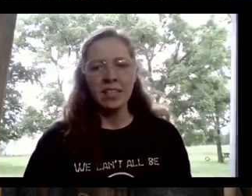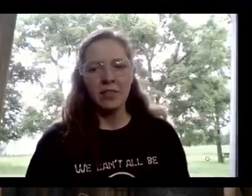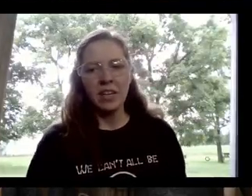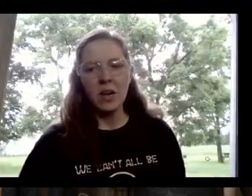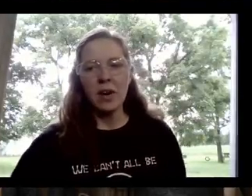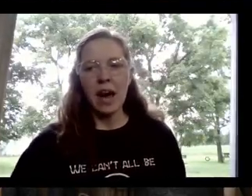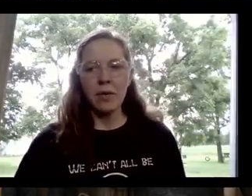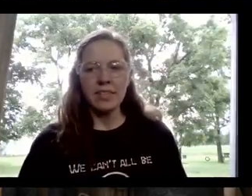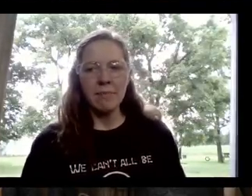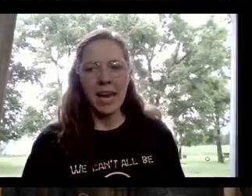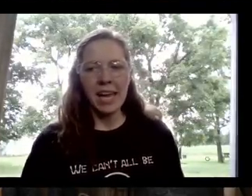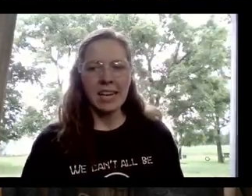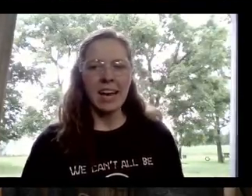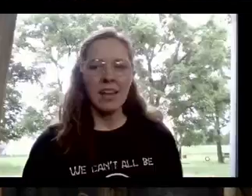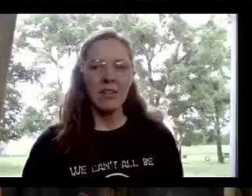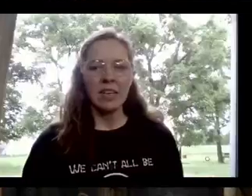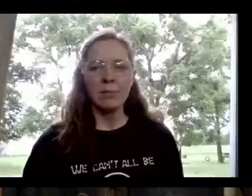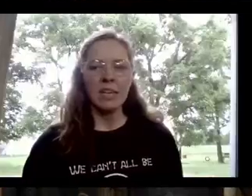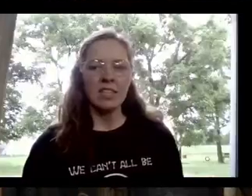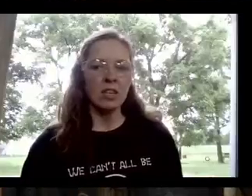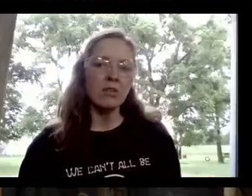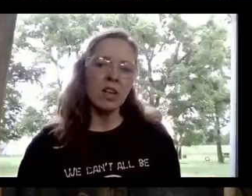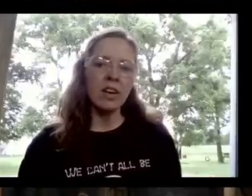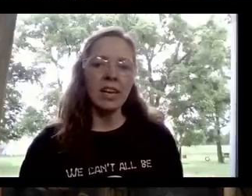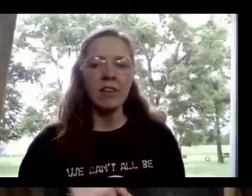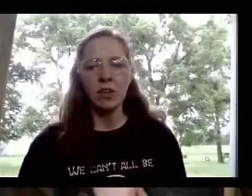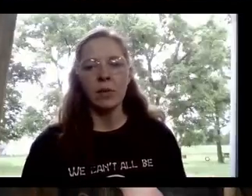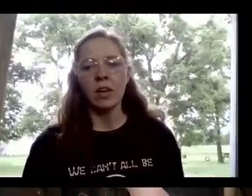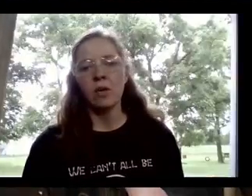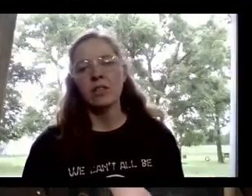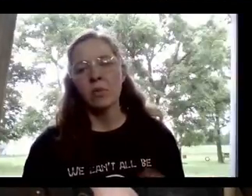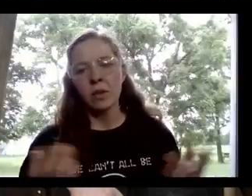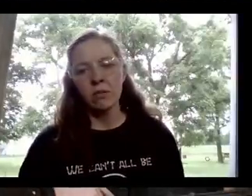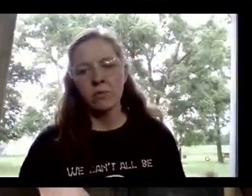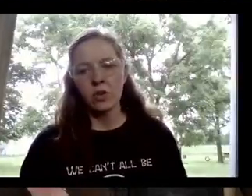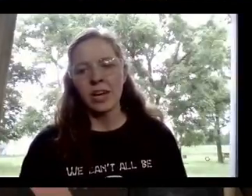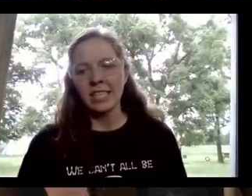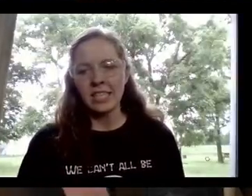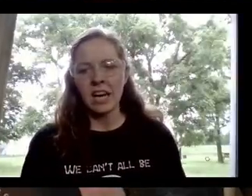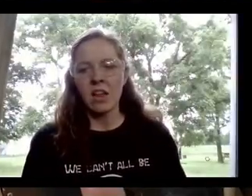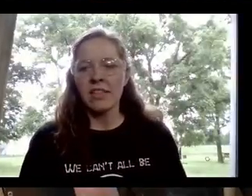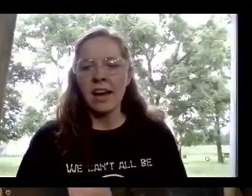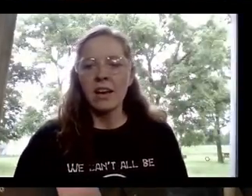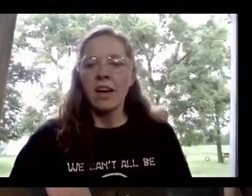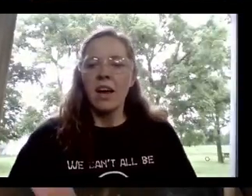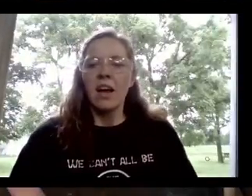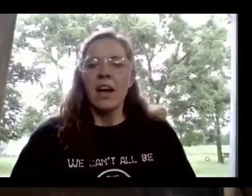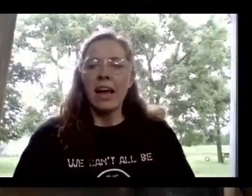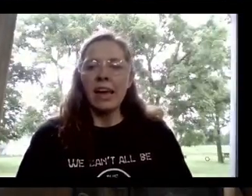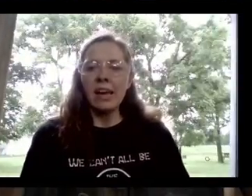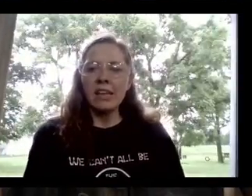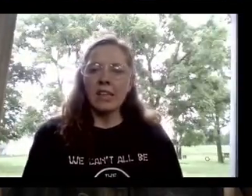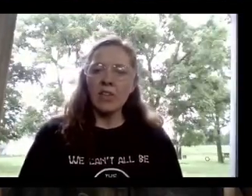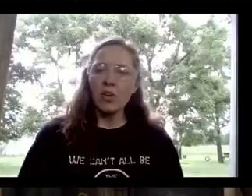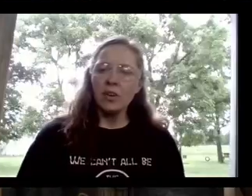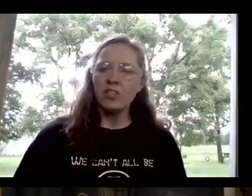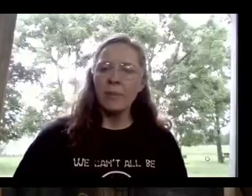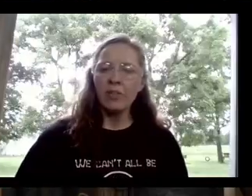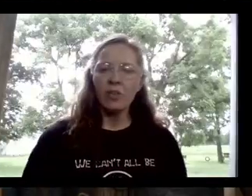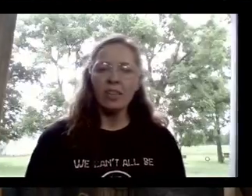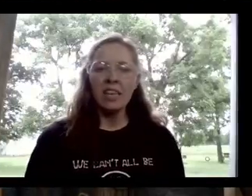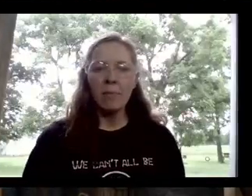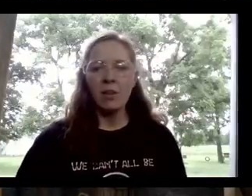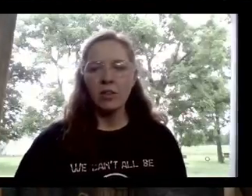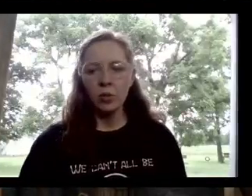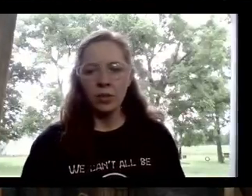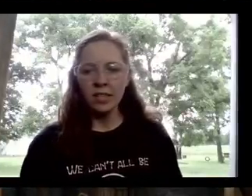Roy has a video on how it's made and kind of explains the use on it if you want to go into real great detail on that. Yeah. And the other question about